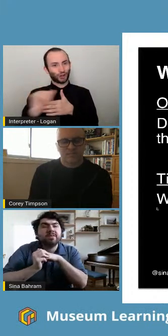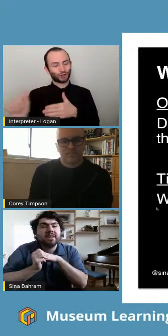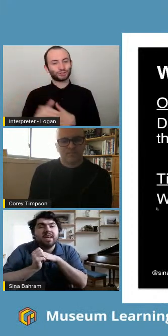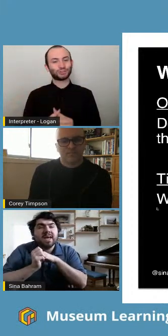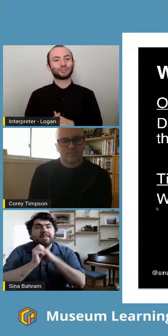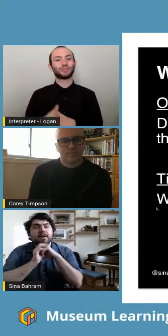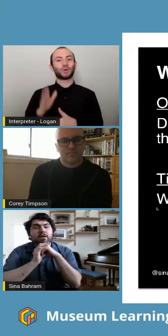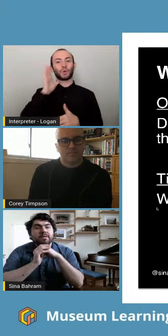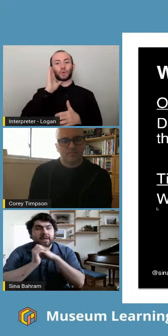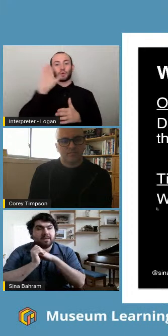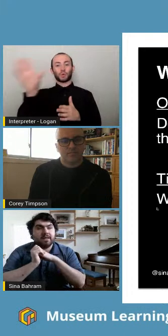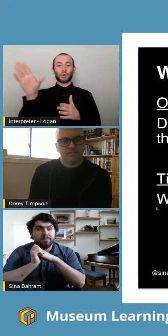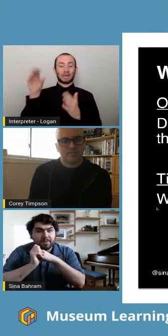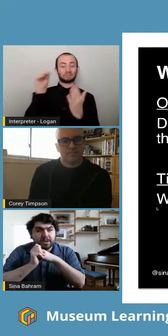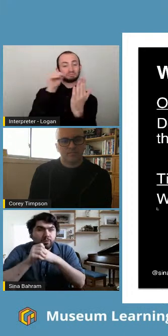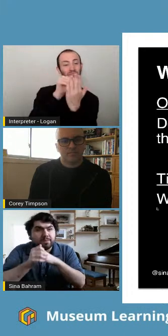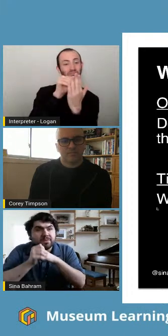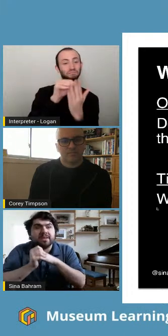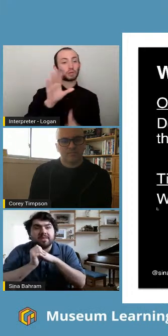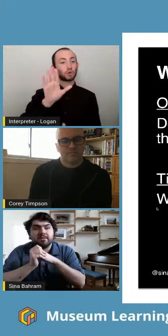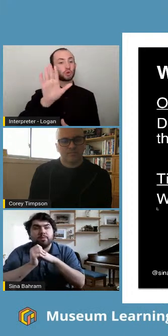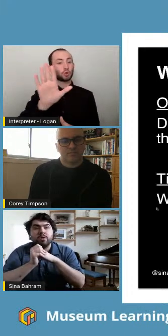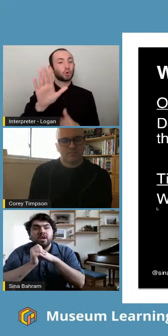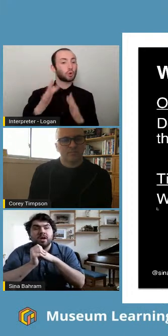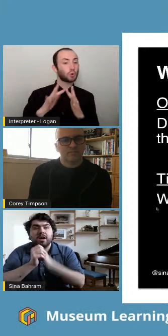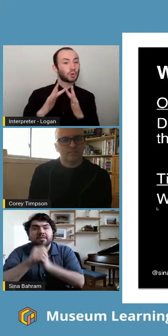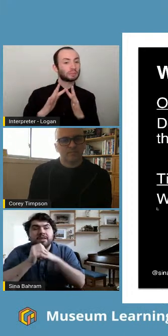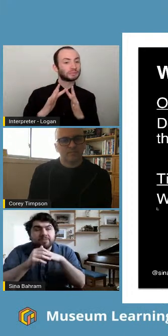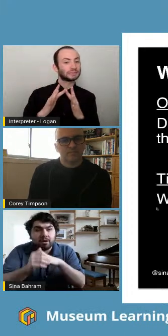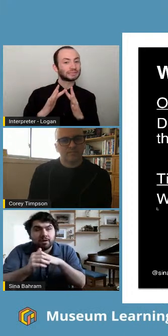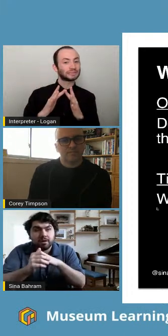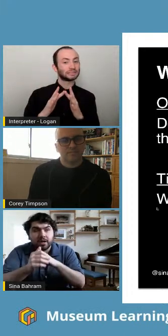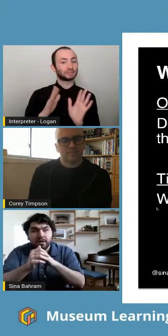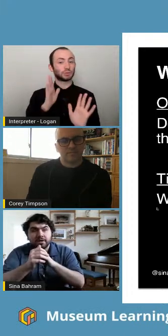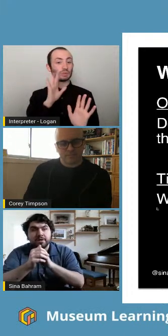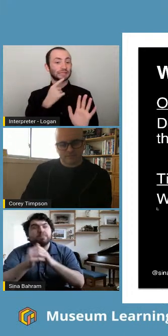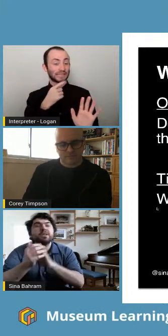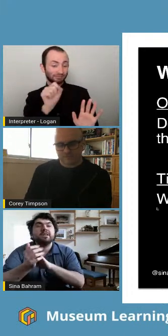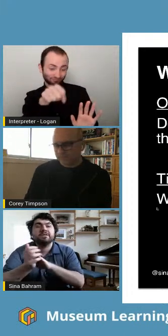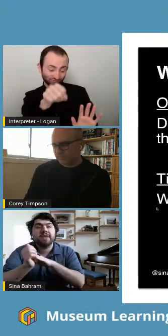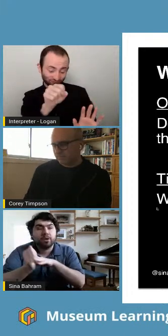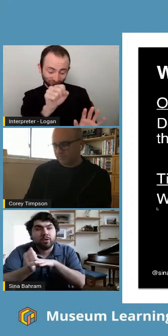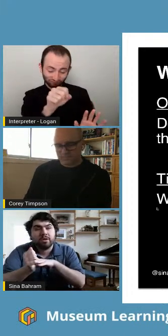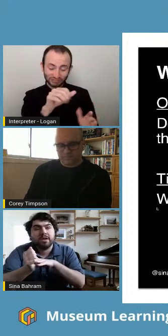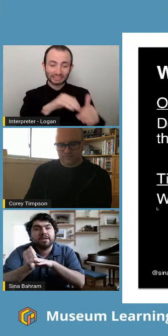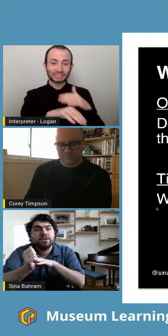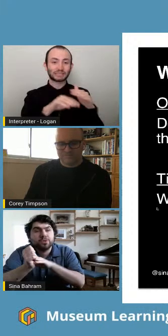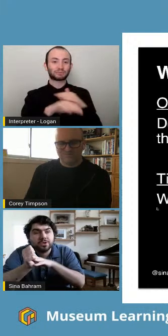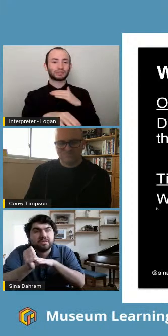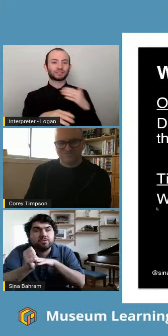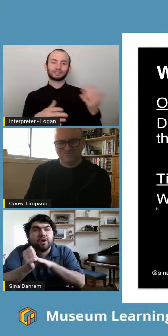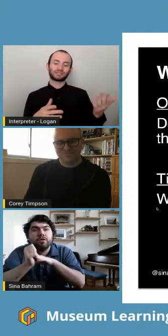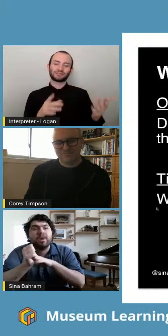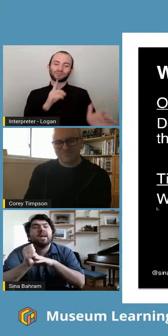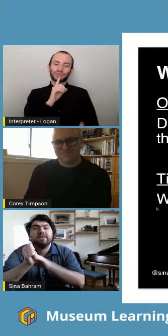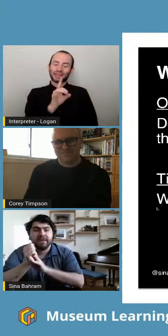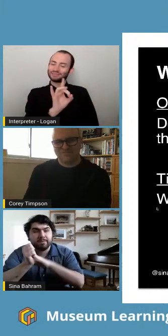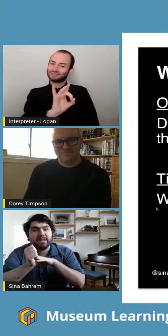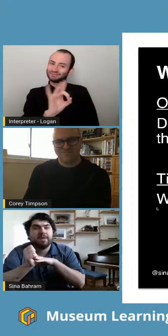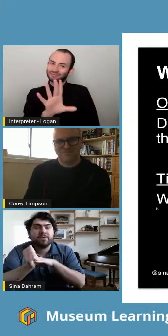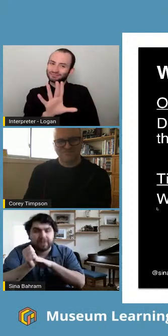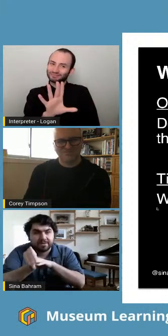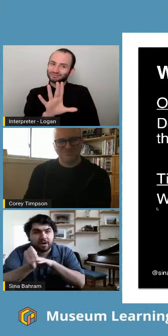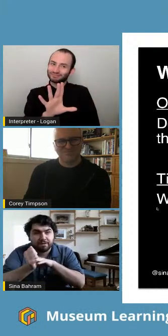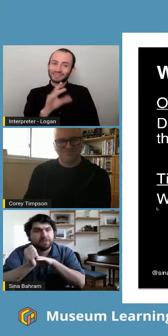your website, and they claim to make your website accessible. These are completely snake oil, and you should run away